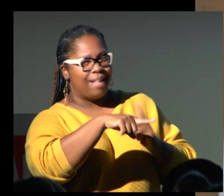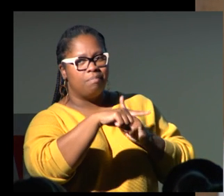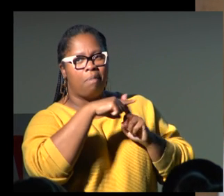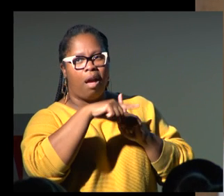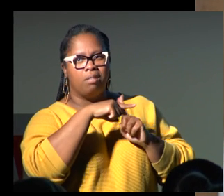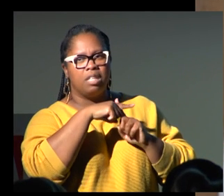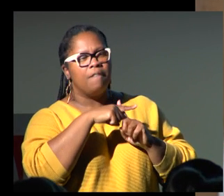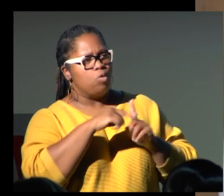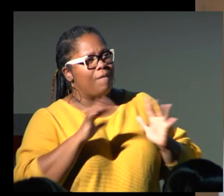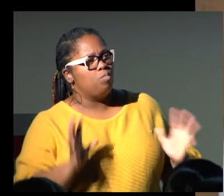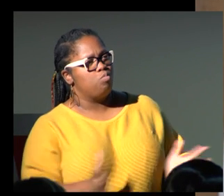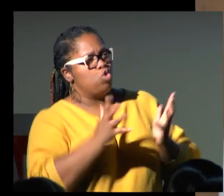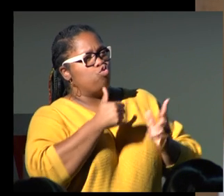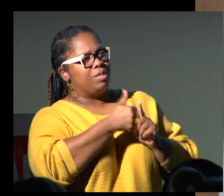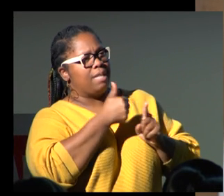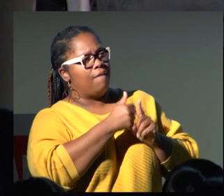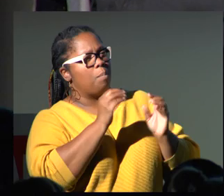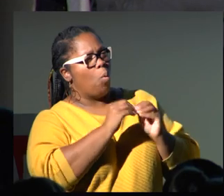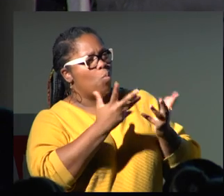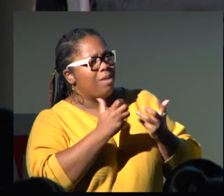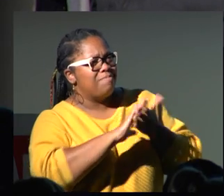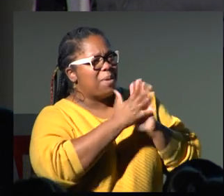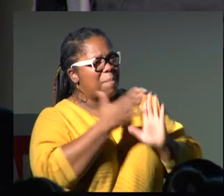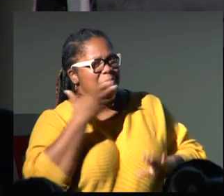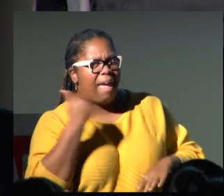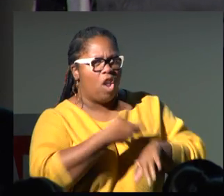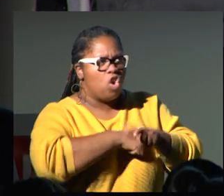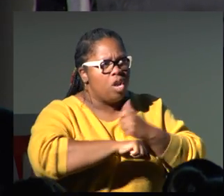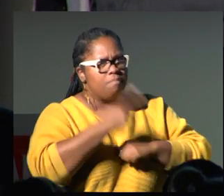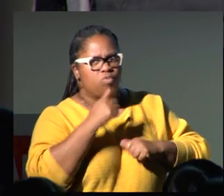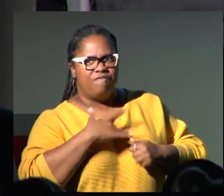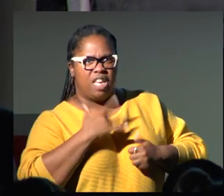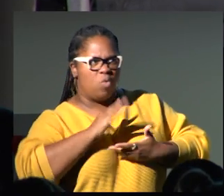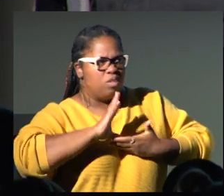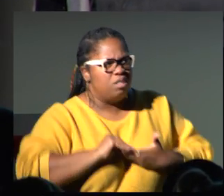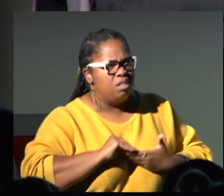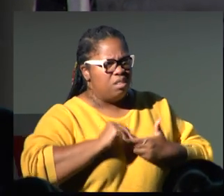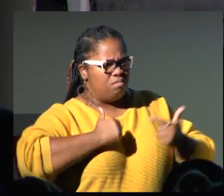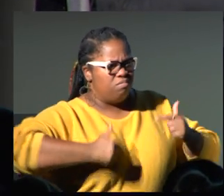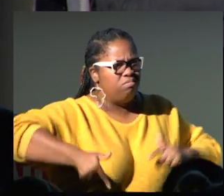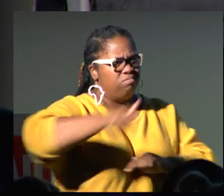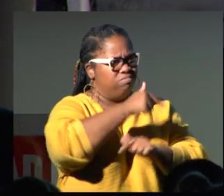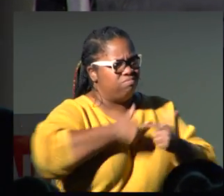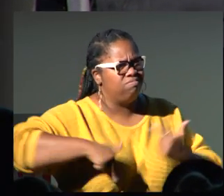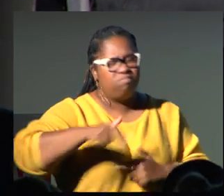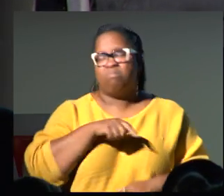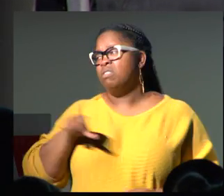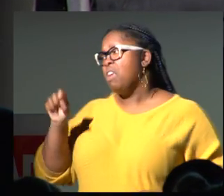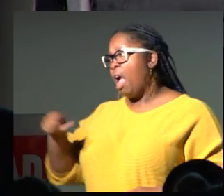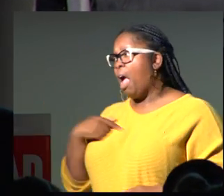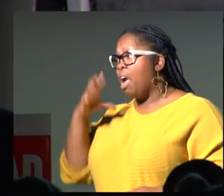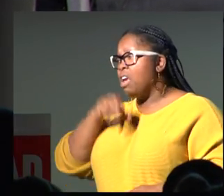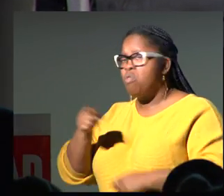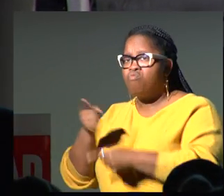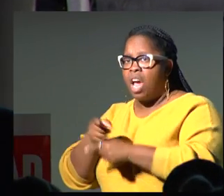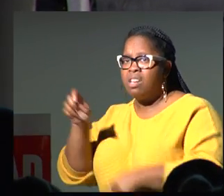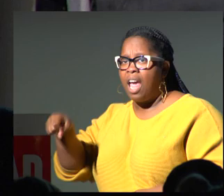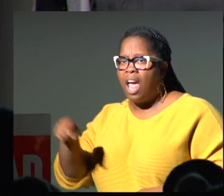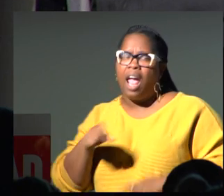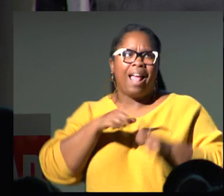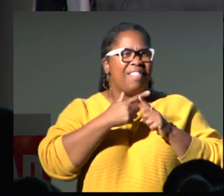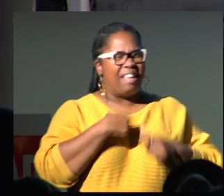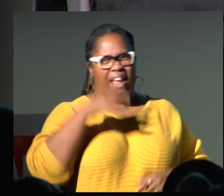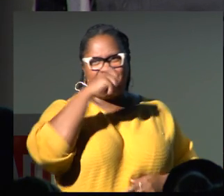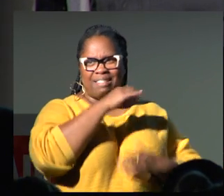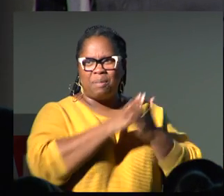does is it makes you push yourself, because you're always trying to be better, because you feel insecure. It's like this little circle. Yeah, I guess you're right, yeah. And then I guess